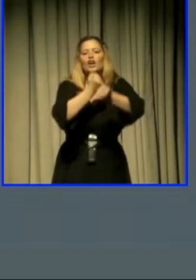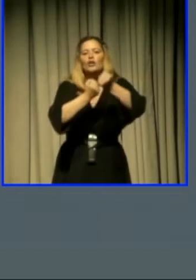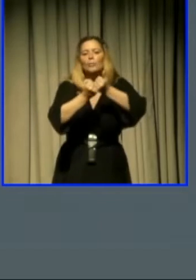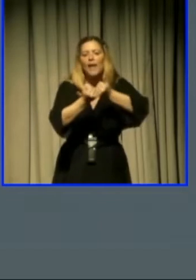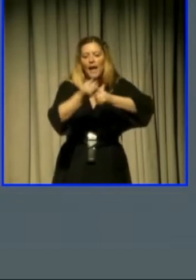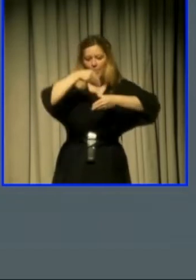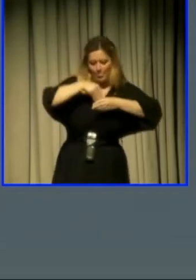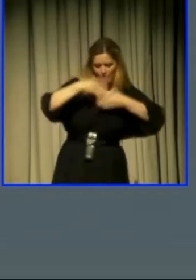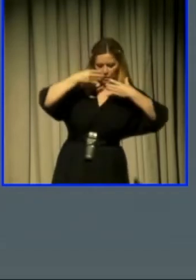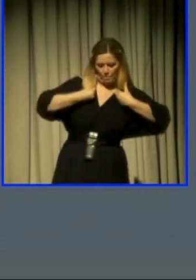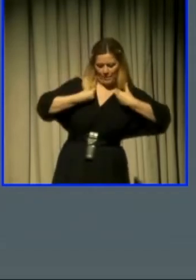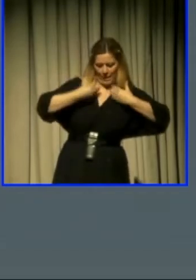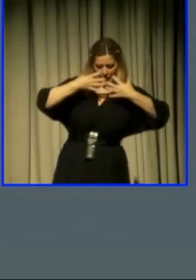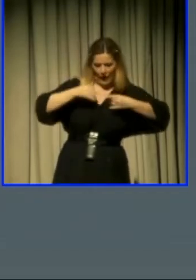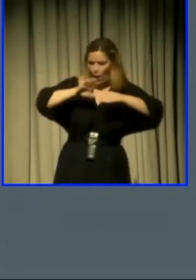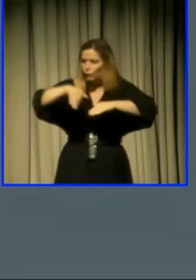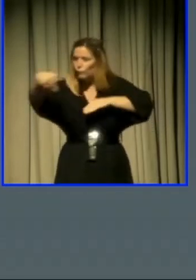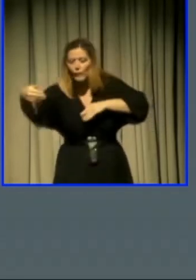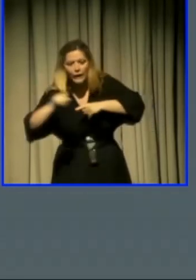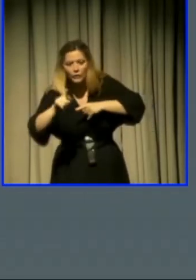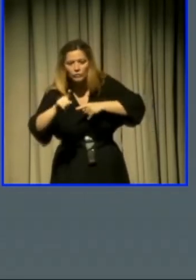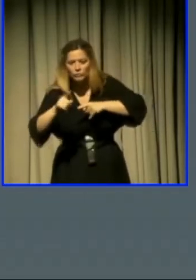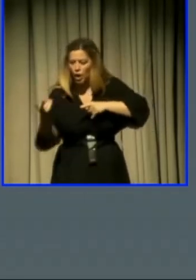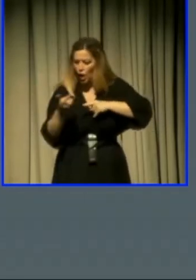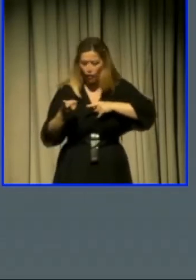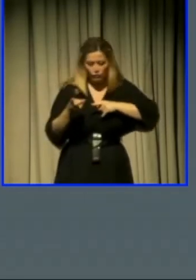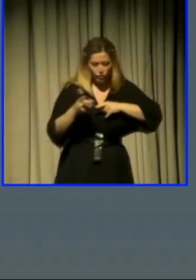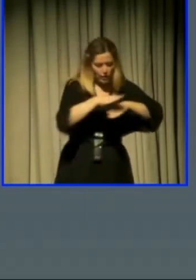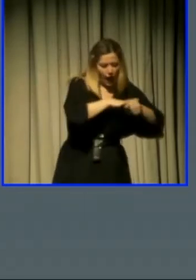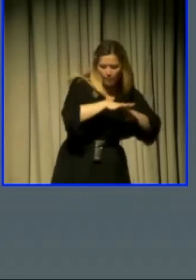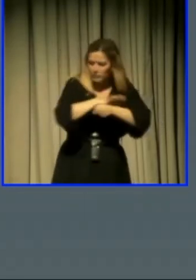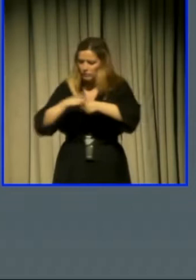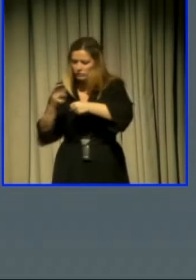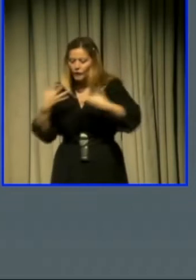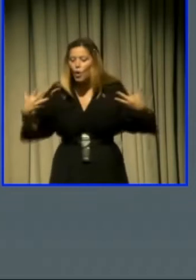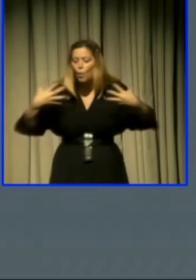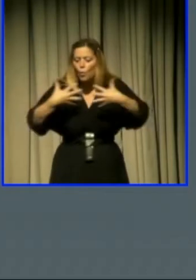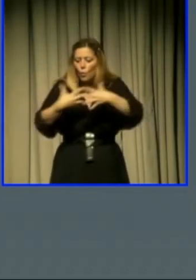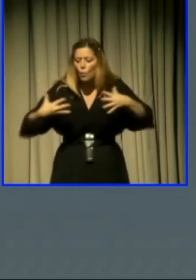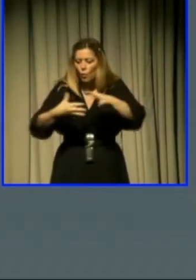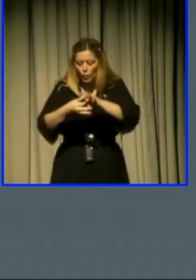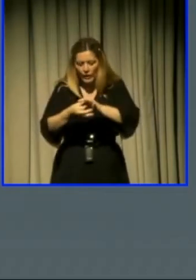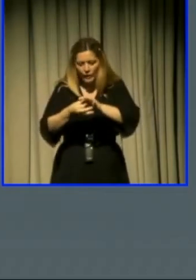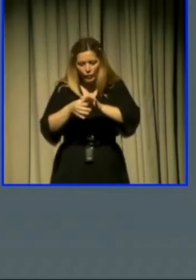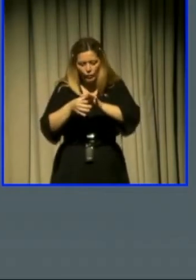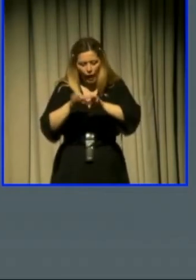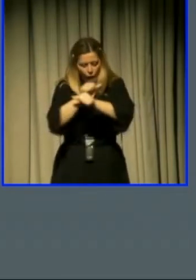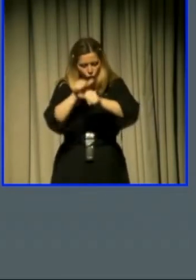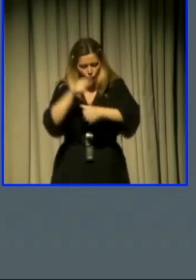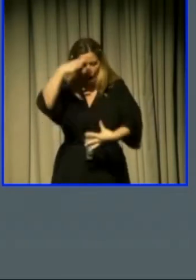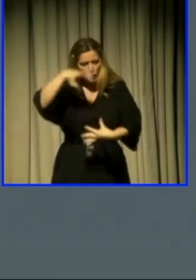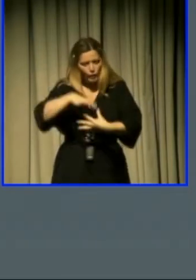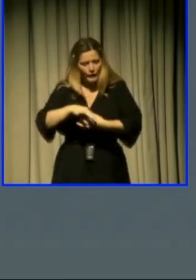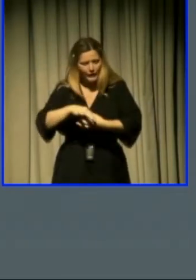way. So with those macro themes in mind, let's look at 10 key digital trends that are